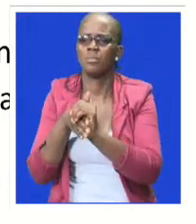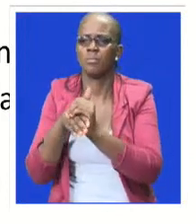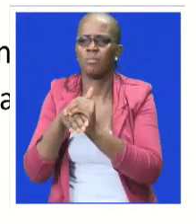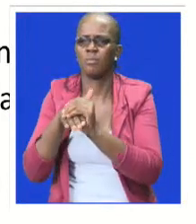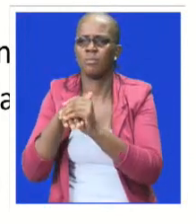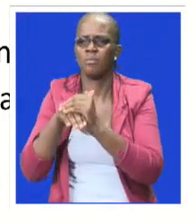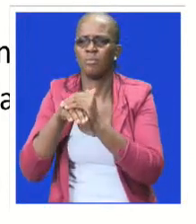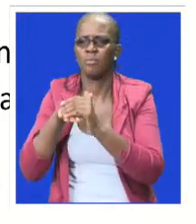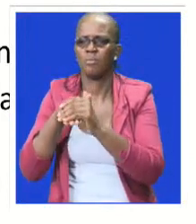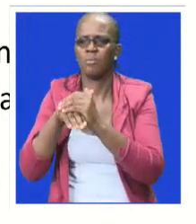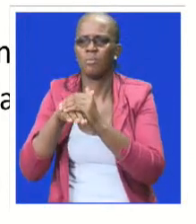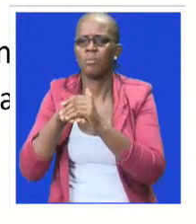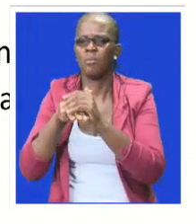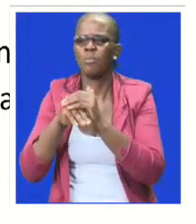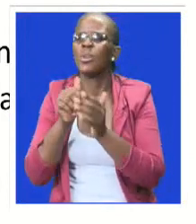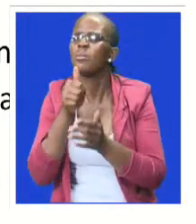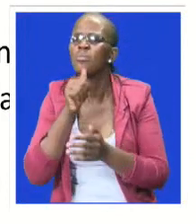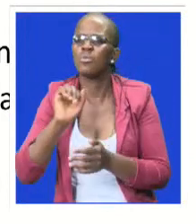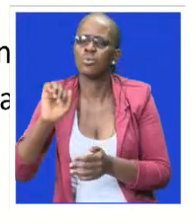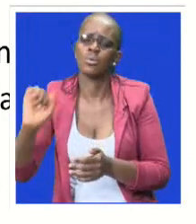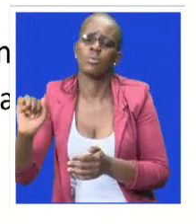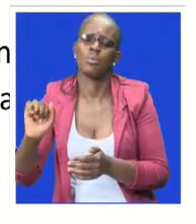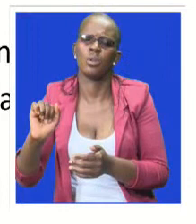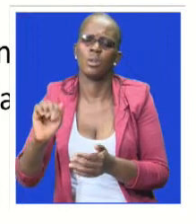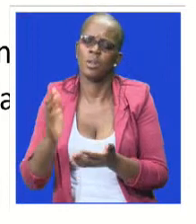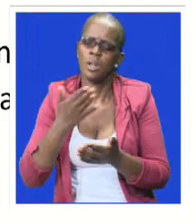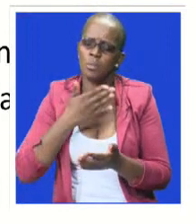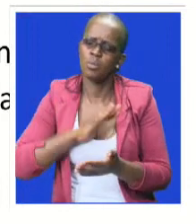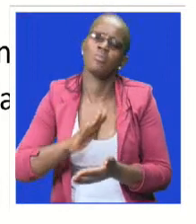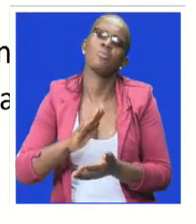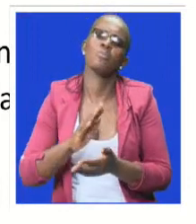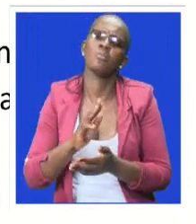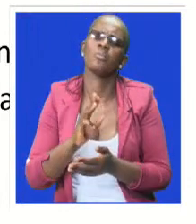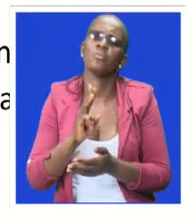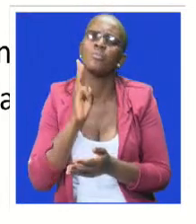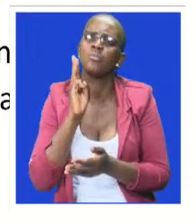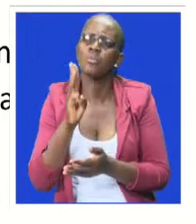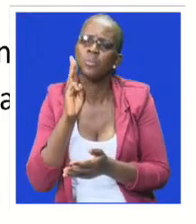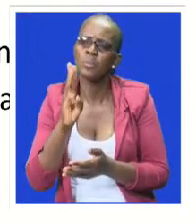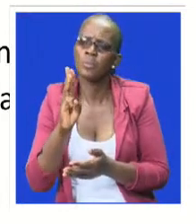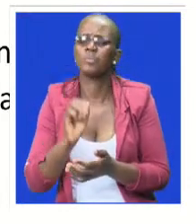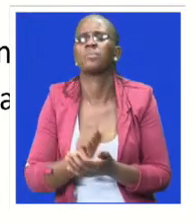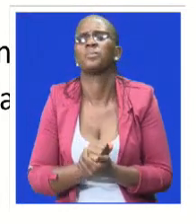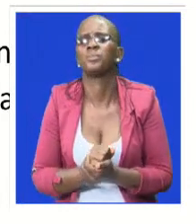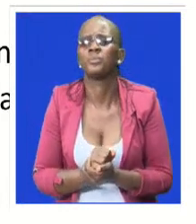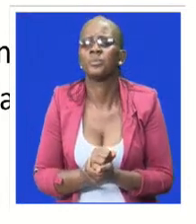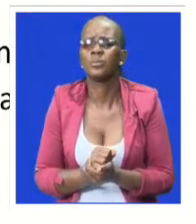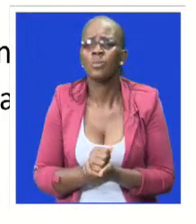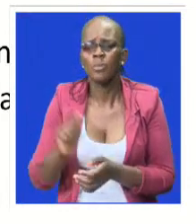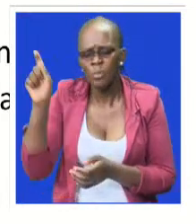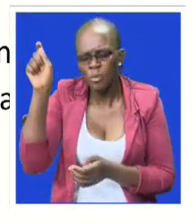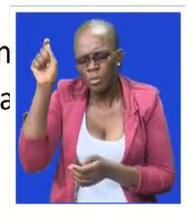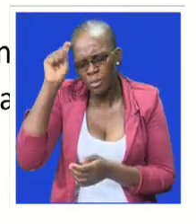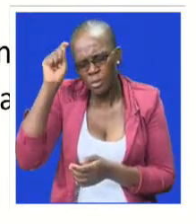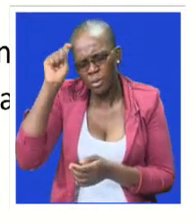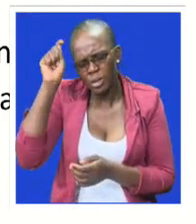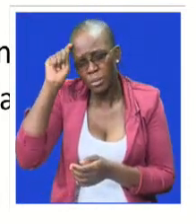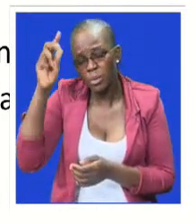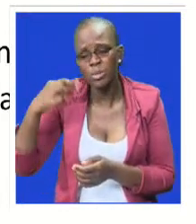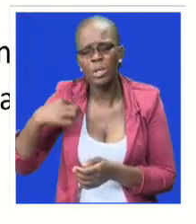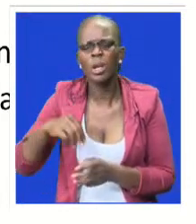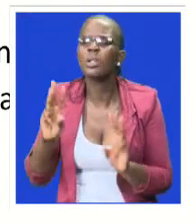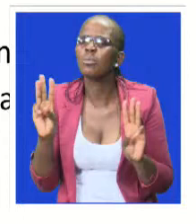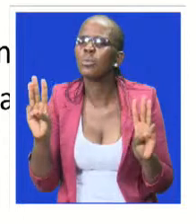used those for collecting water. And I think some of us, some of